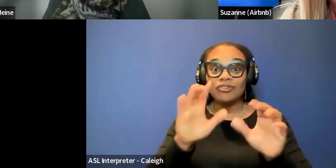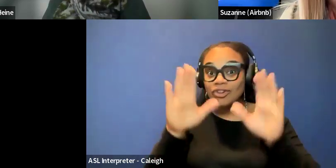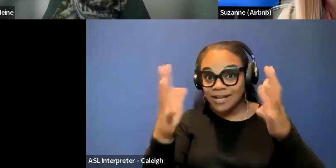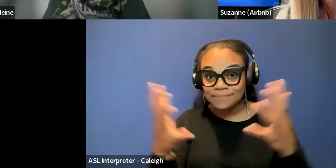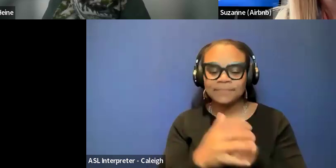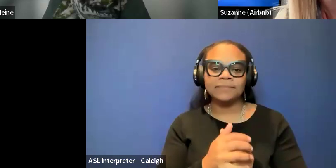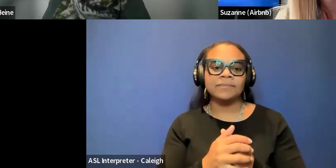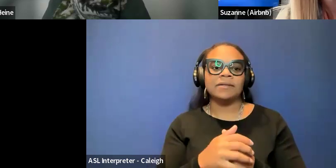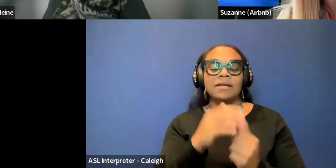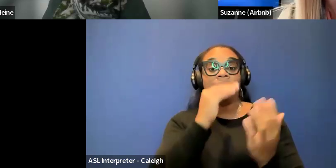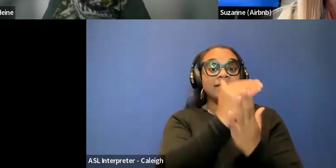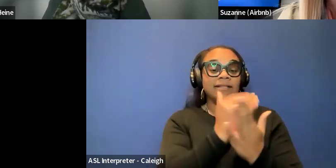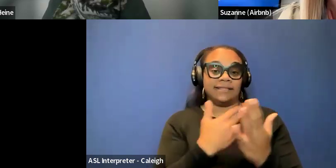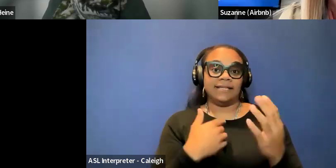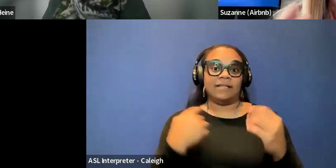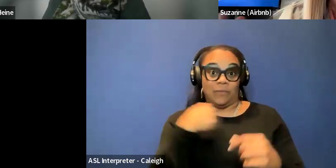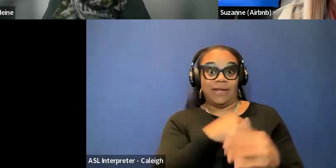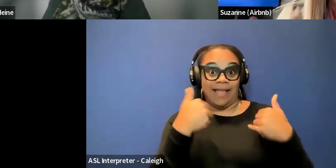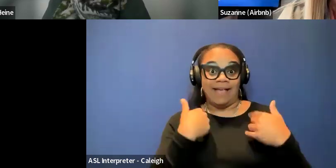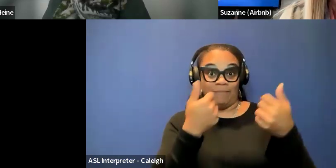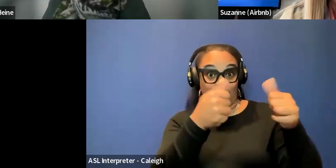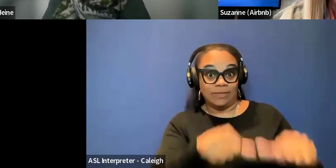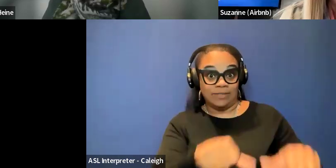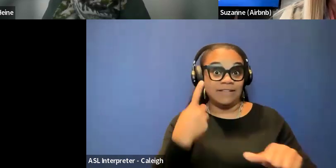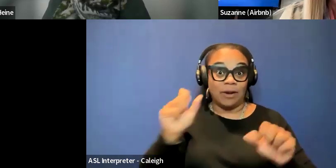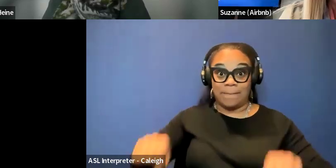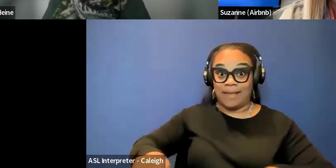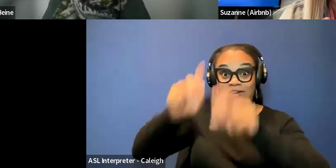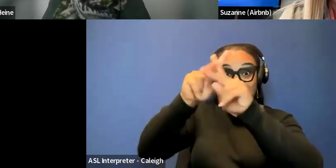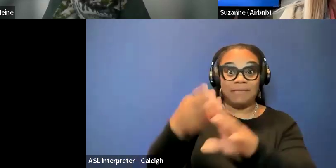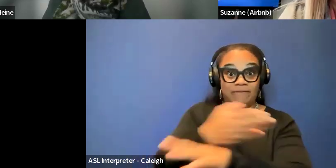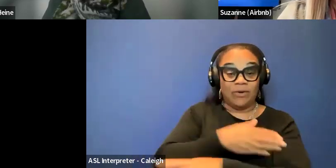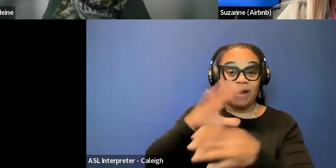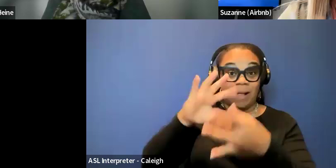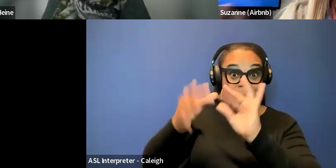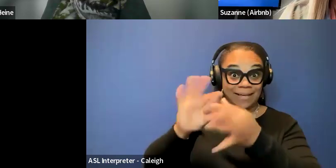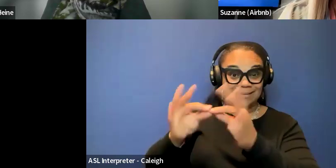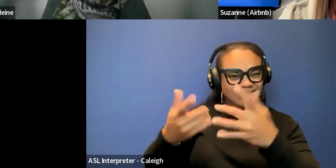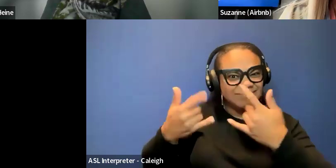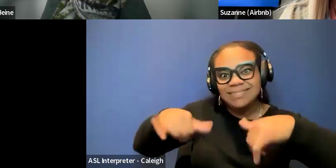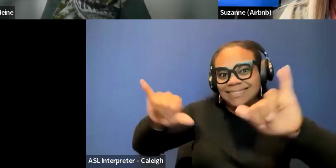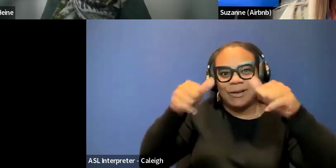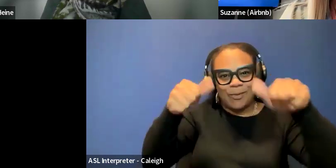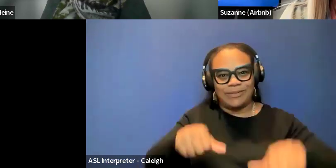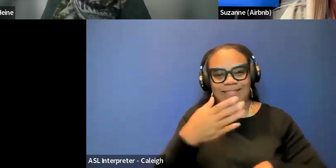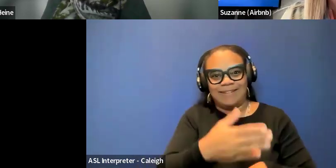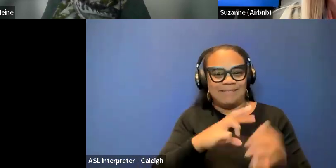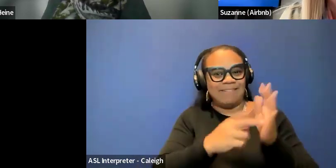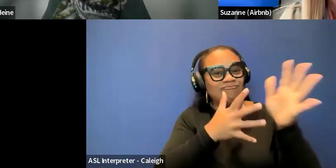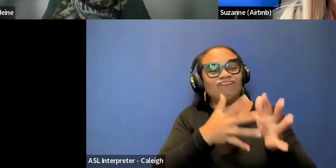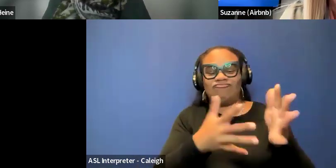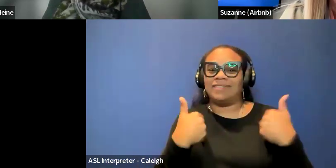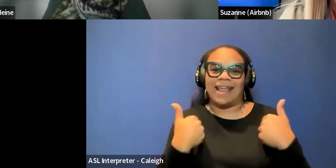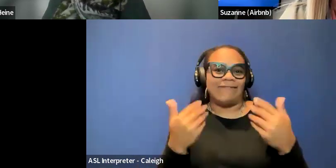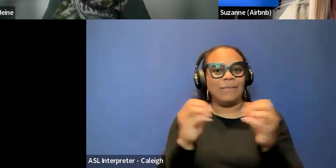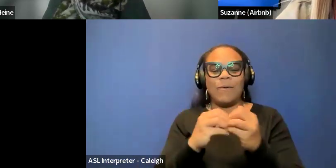the listings that we had in Paris ahead of the games have actually stayed on the platform. And so we now have more accommodation options for people that are just